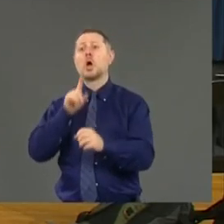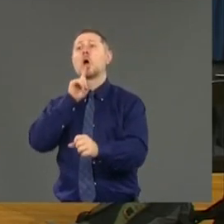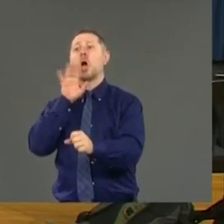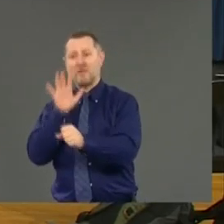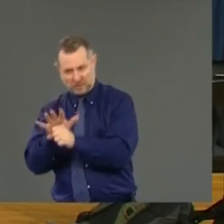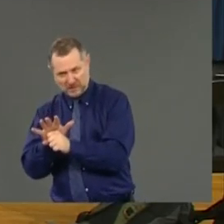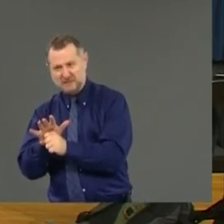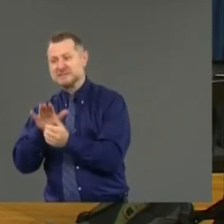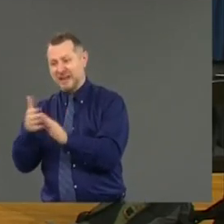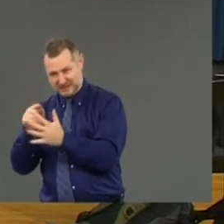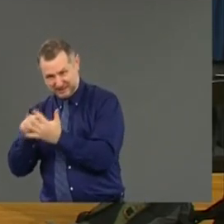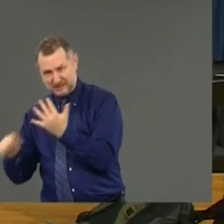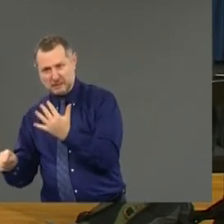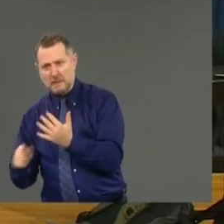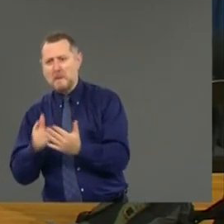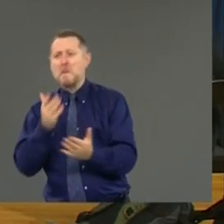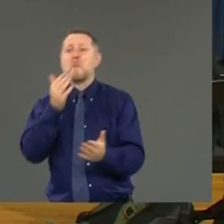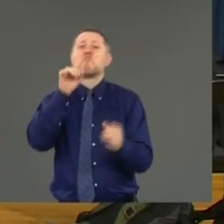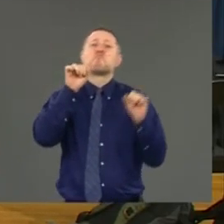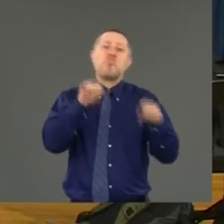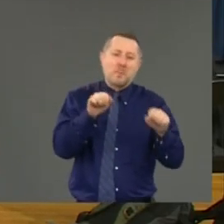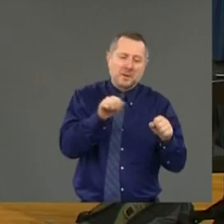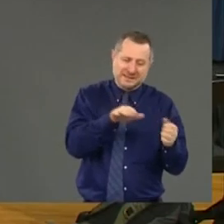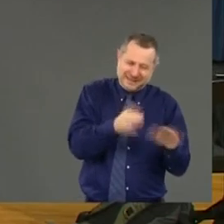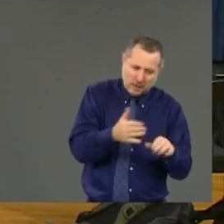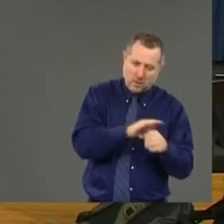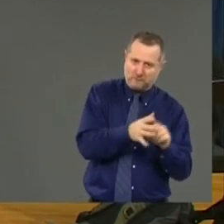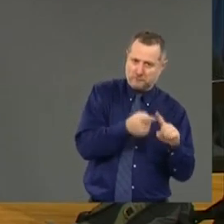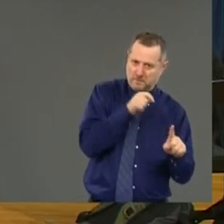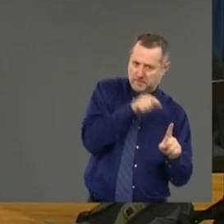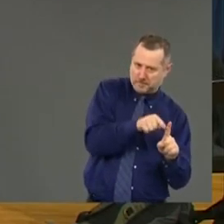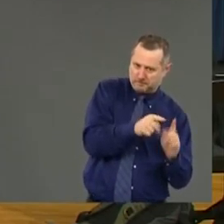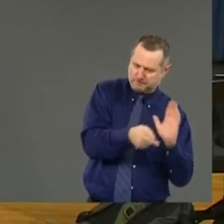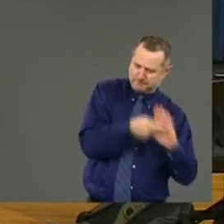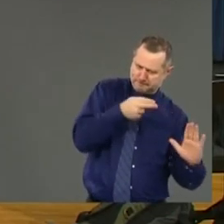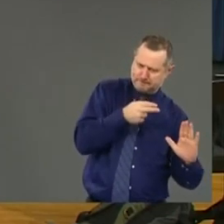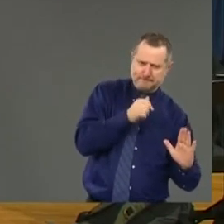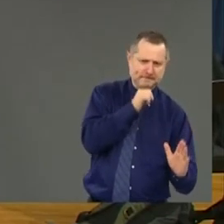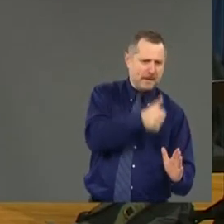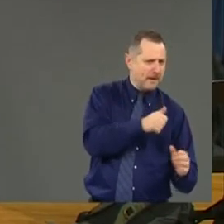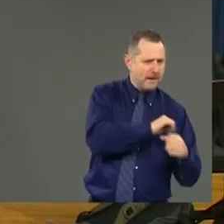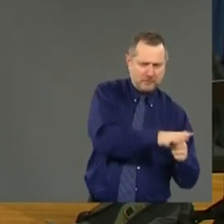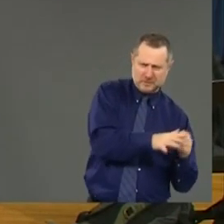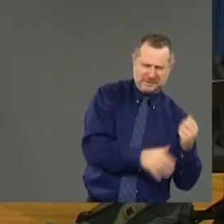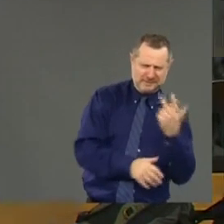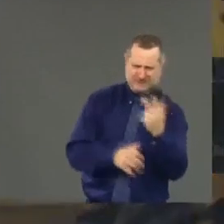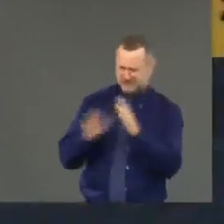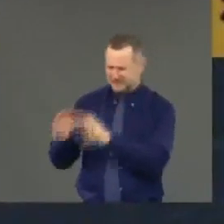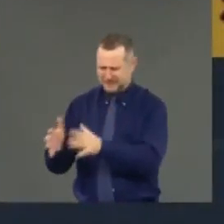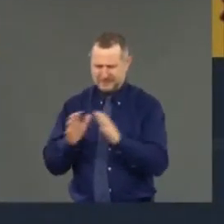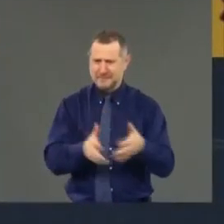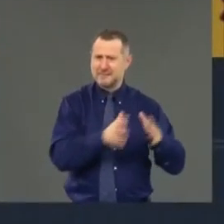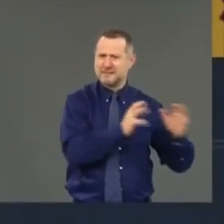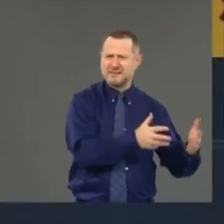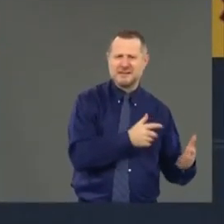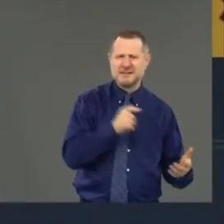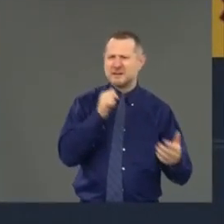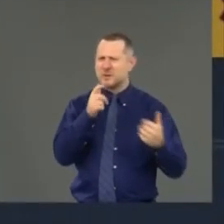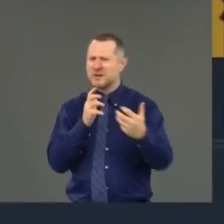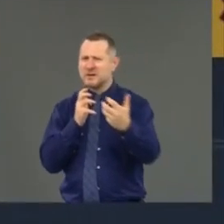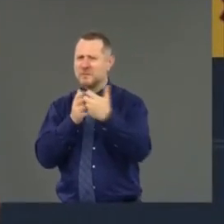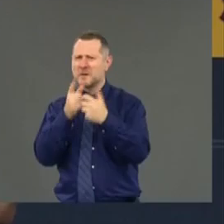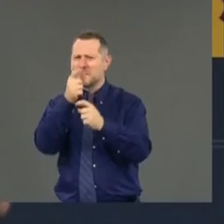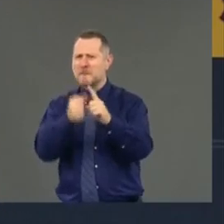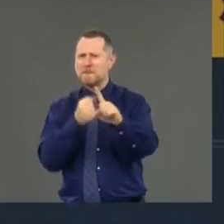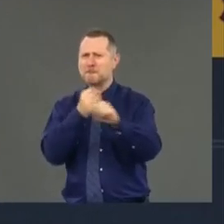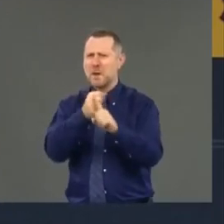have any plan to do the same so that New Yorkers can understand really overall what an impact this has had on our state? Yeah,